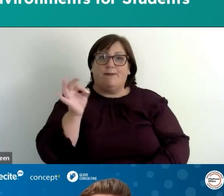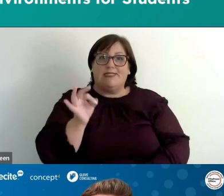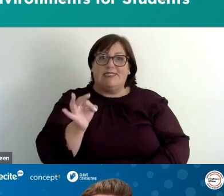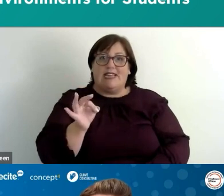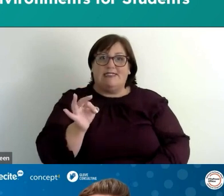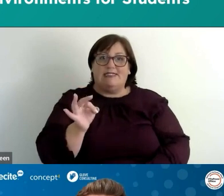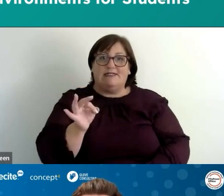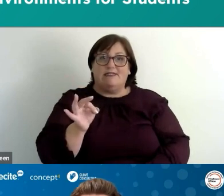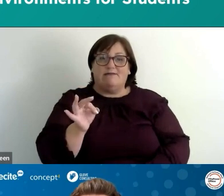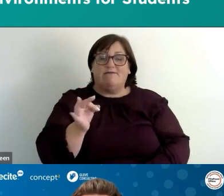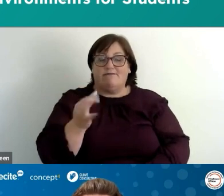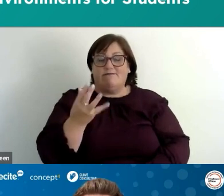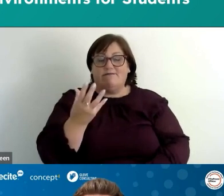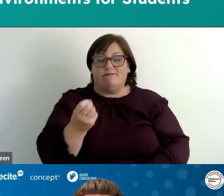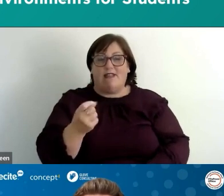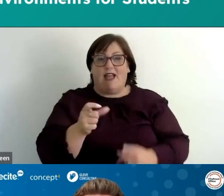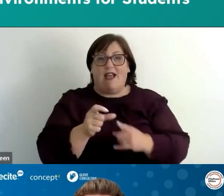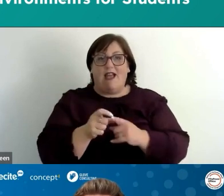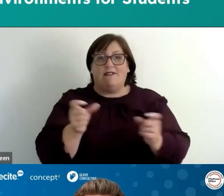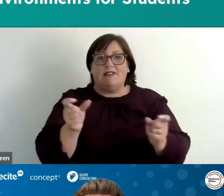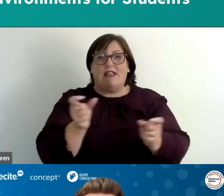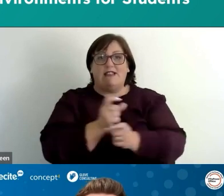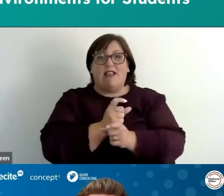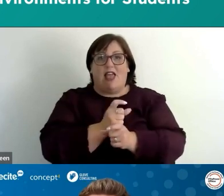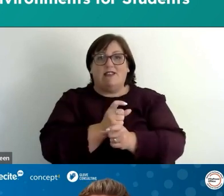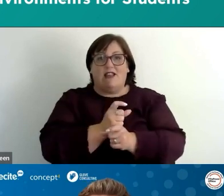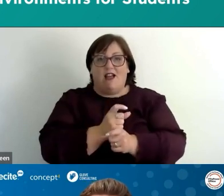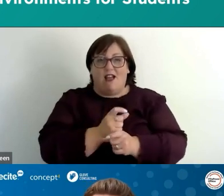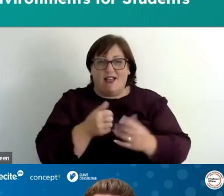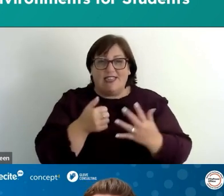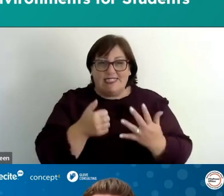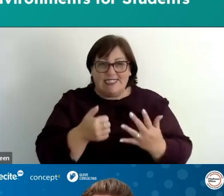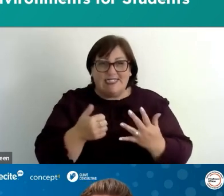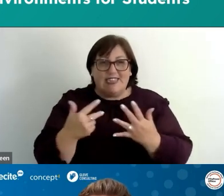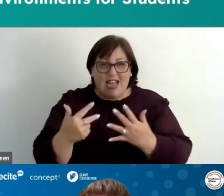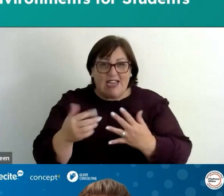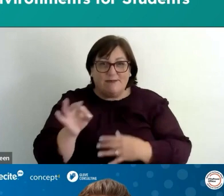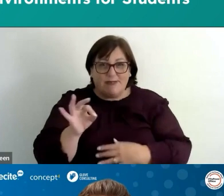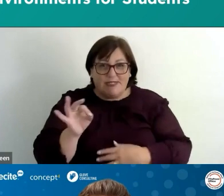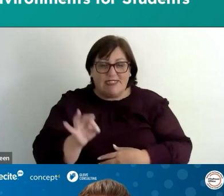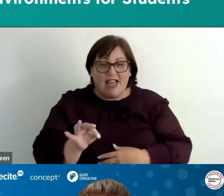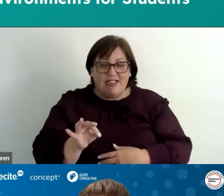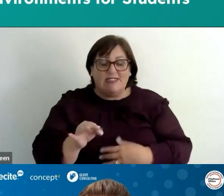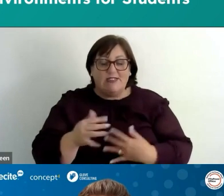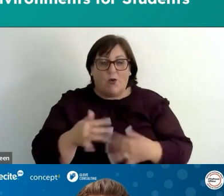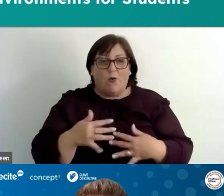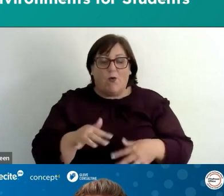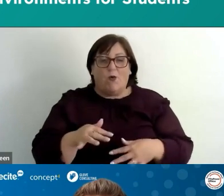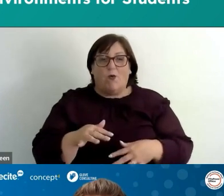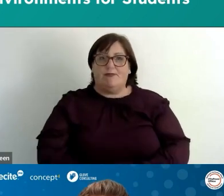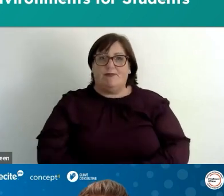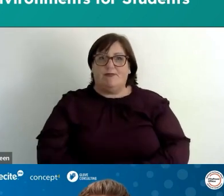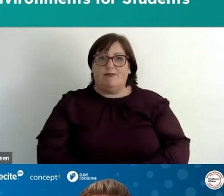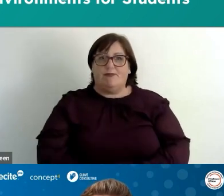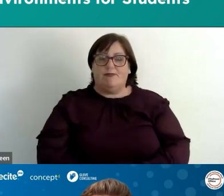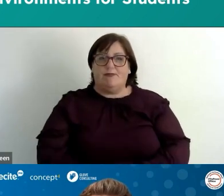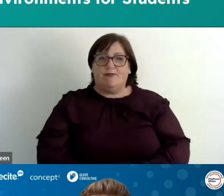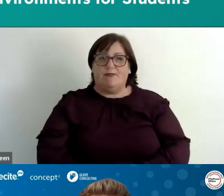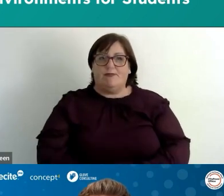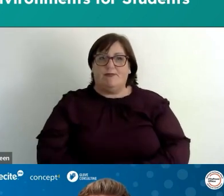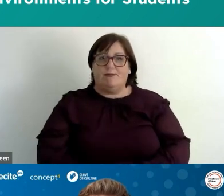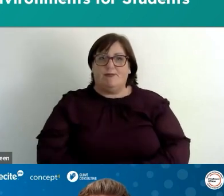have dyslexic, and I could imagine in reality there may be a lot more. And our second poll,